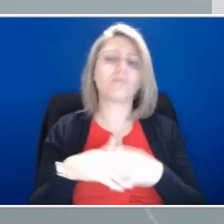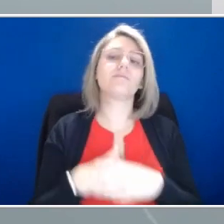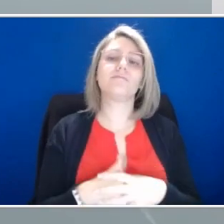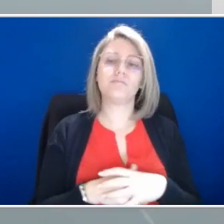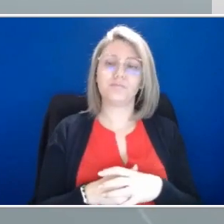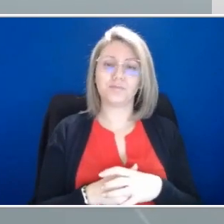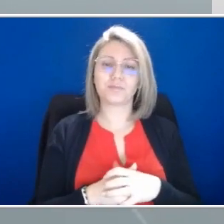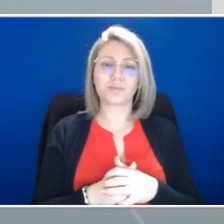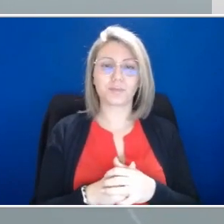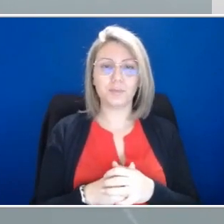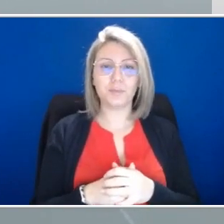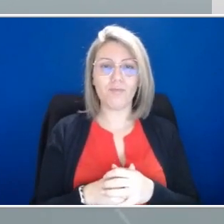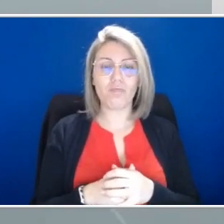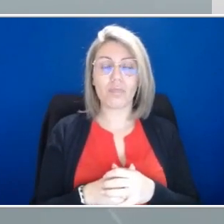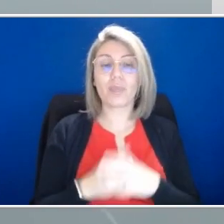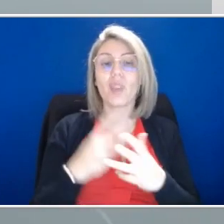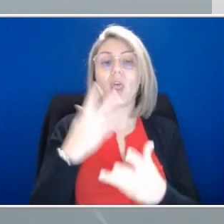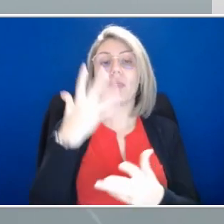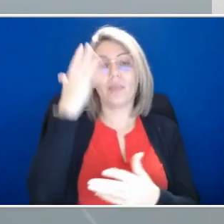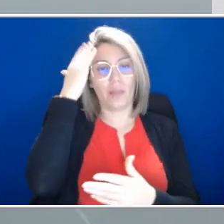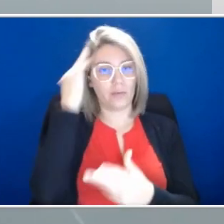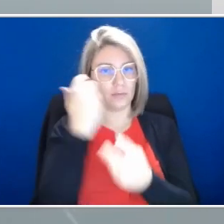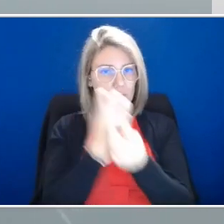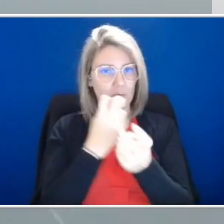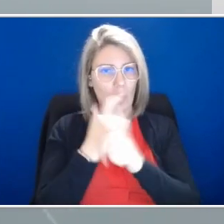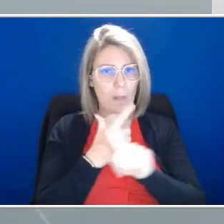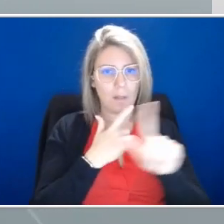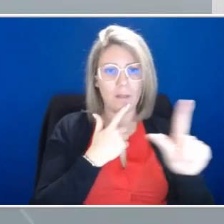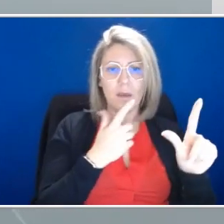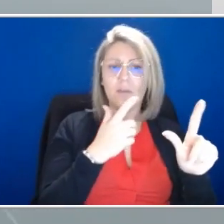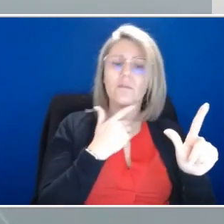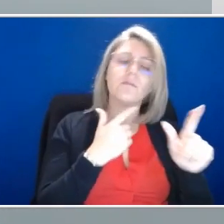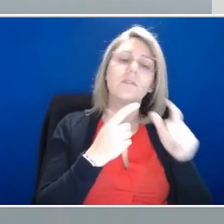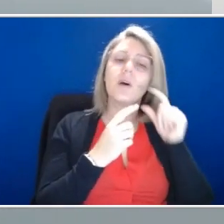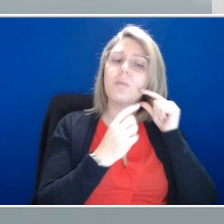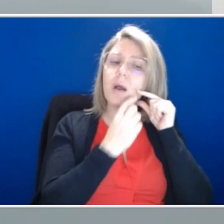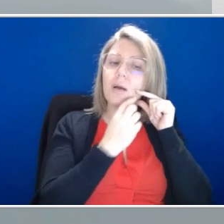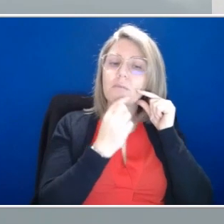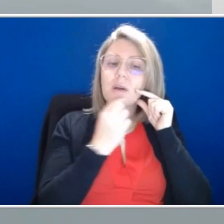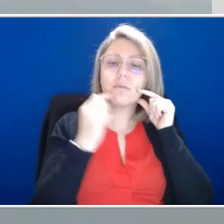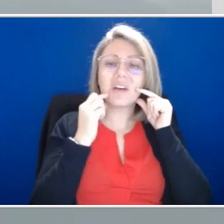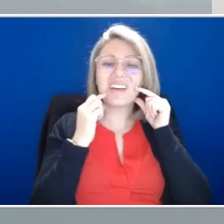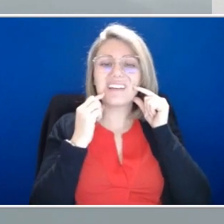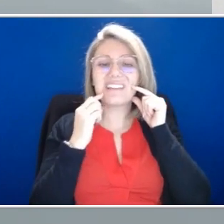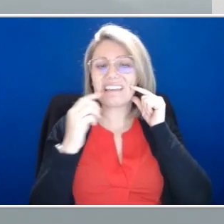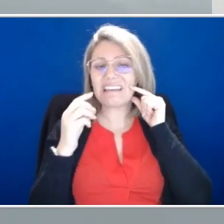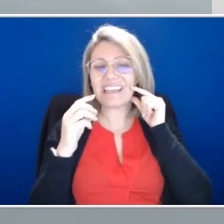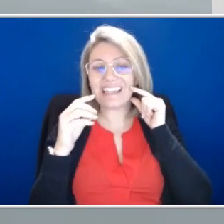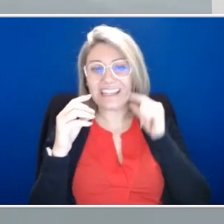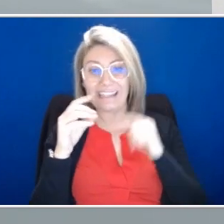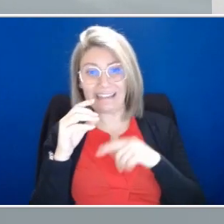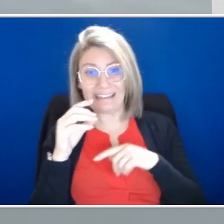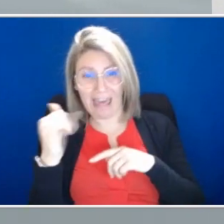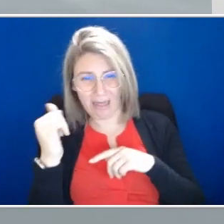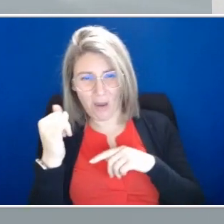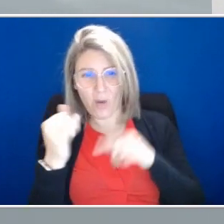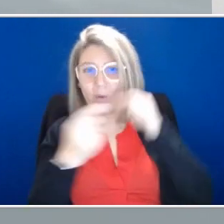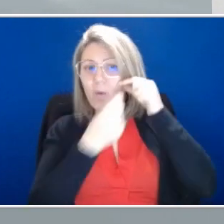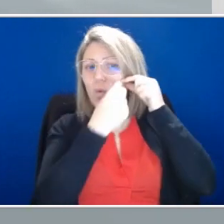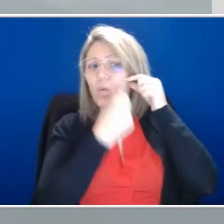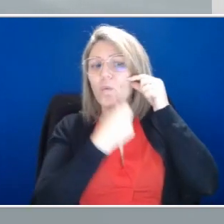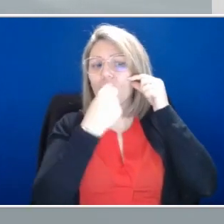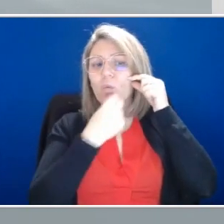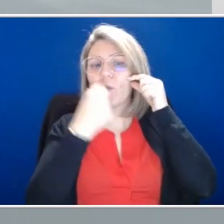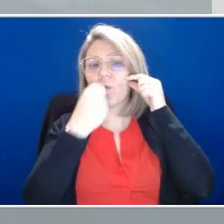the skull on the left is the bone segments in place. The yellow cylinders show where we have planned immediate placement of dental implants